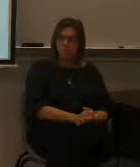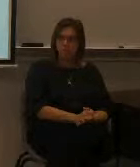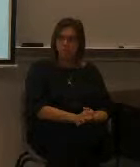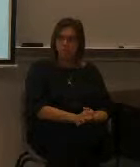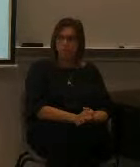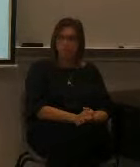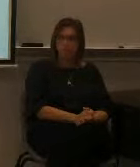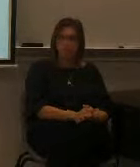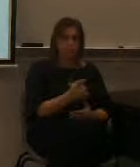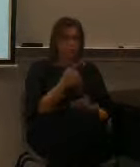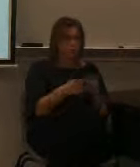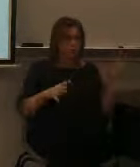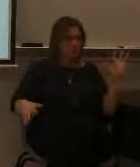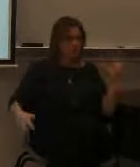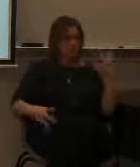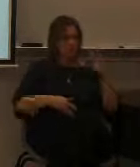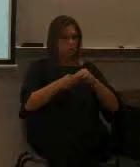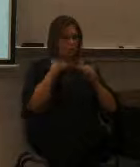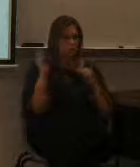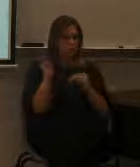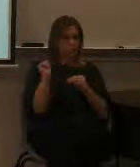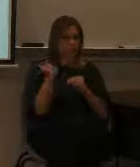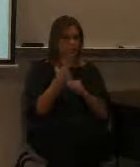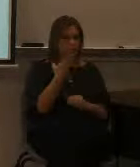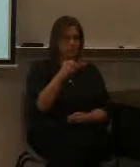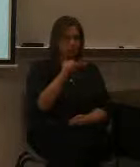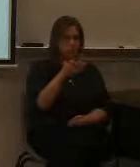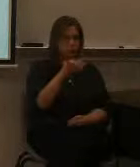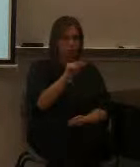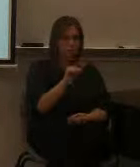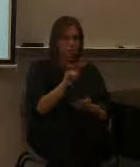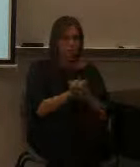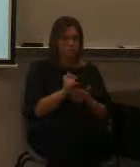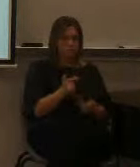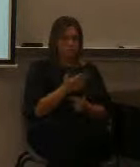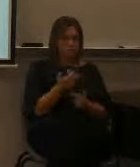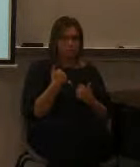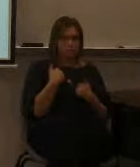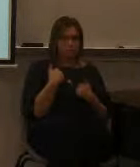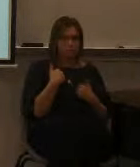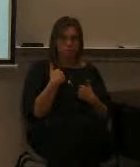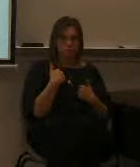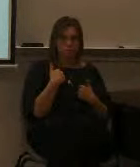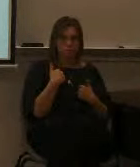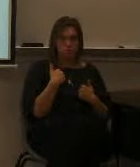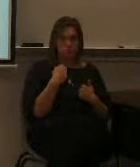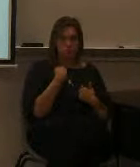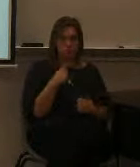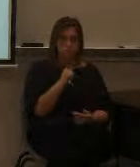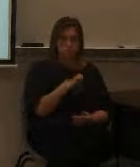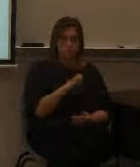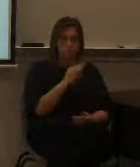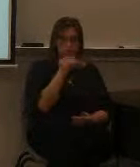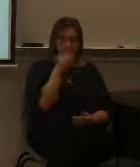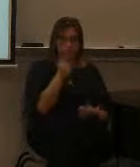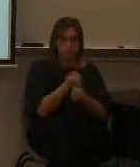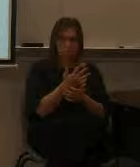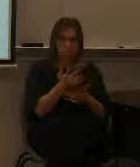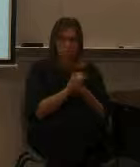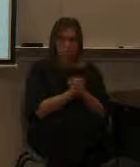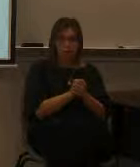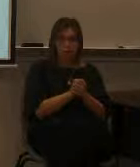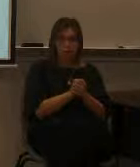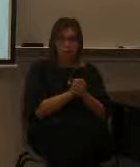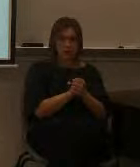What is the sum total of all the habitat that an organism has, including space and food and everything else?